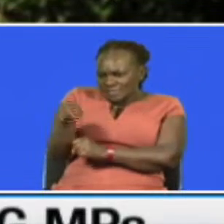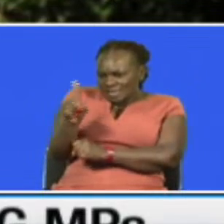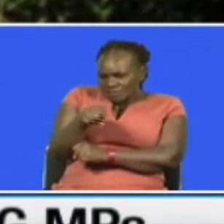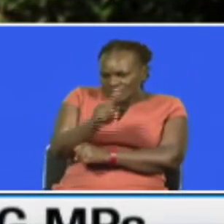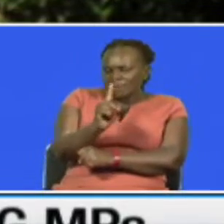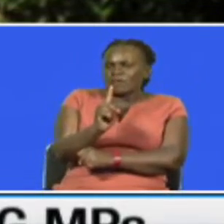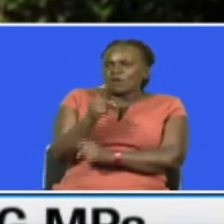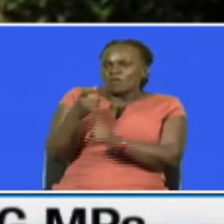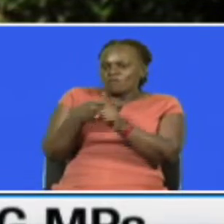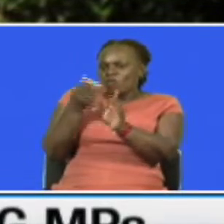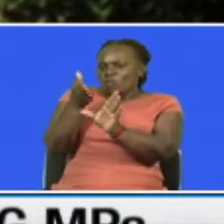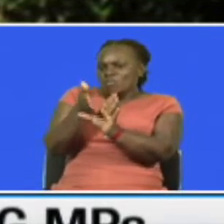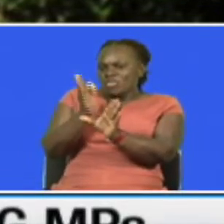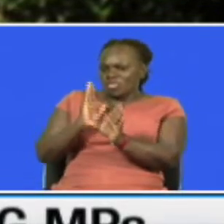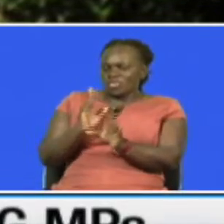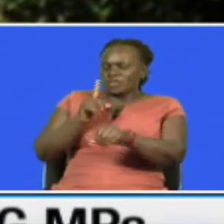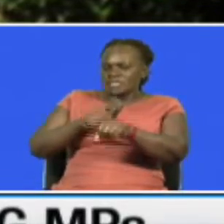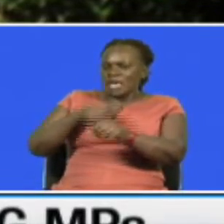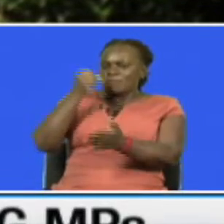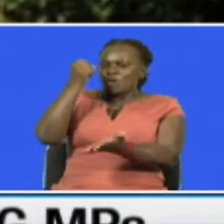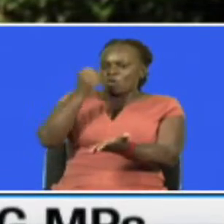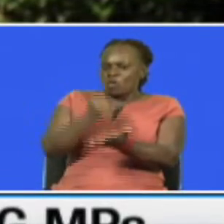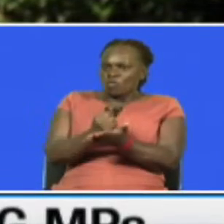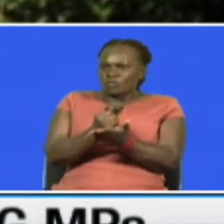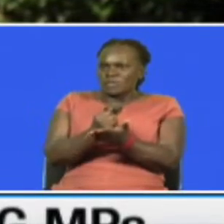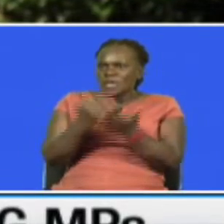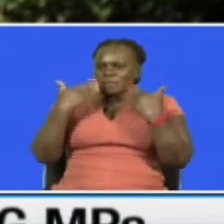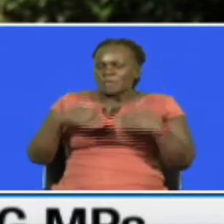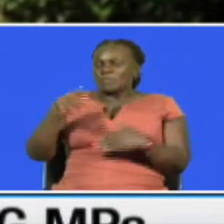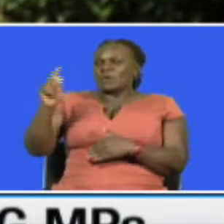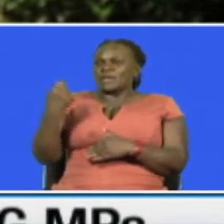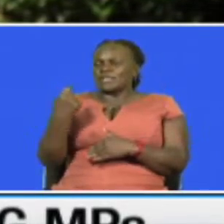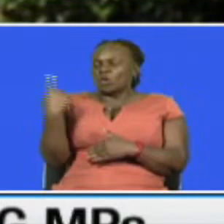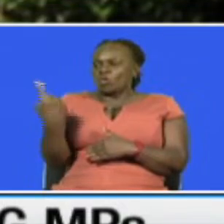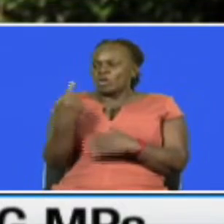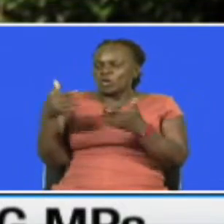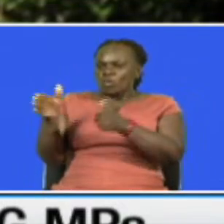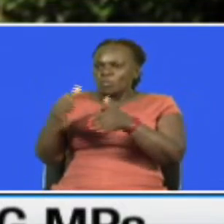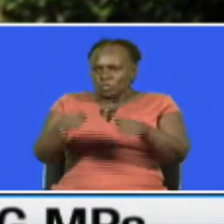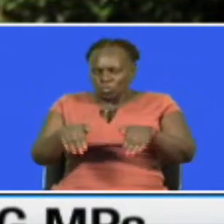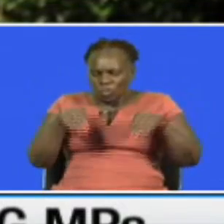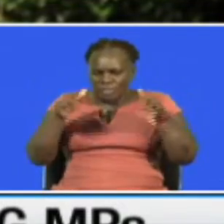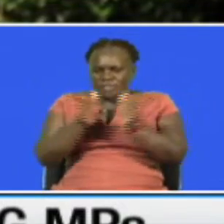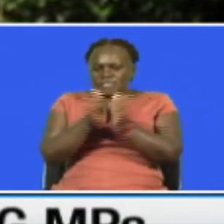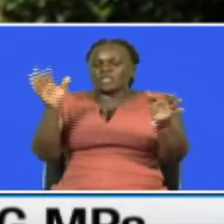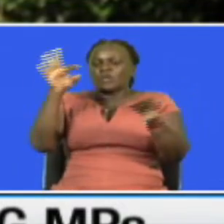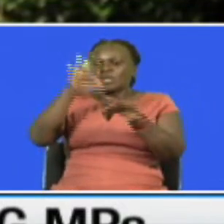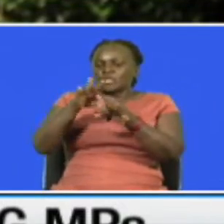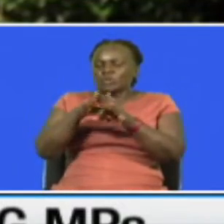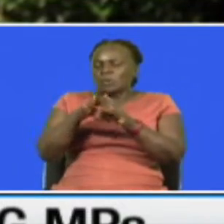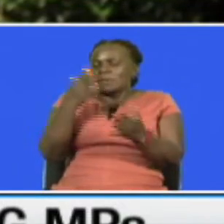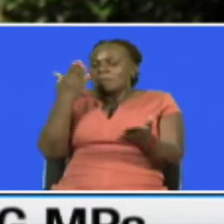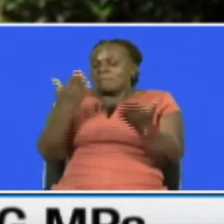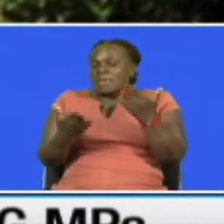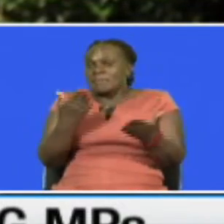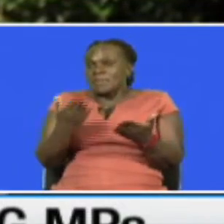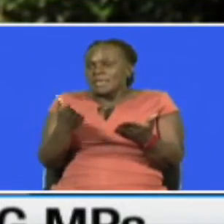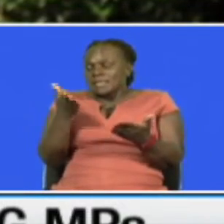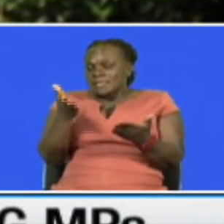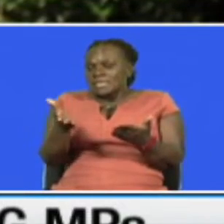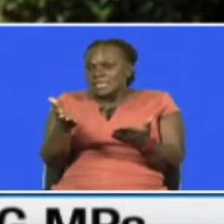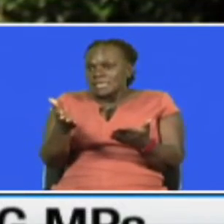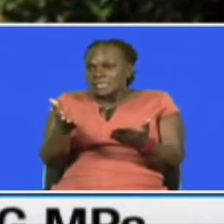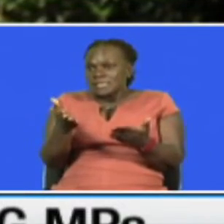protect themselves for the term they are in office, which leaves the people of Kenya the only opportunity of waiting the general election, unless these